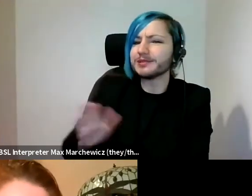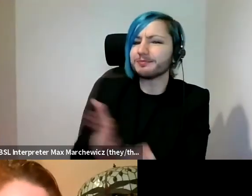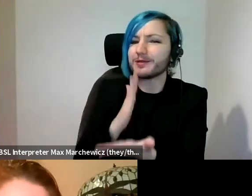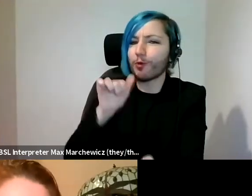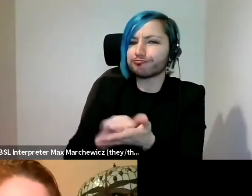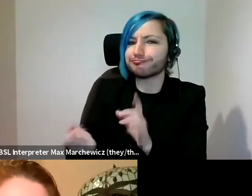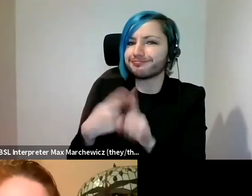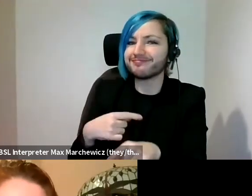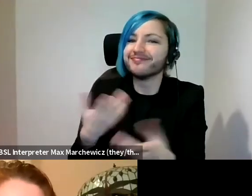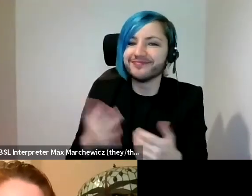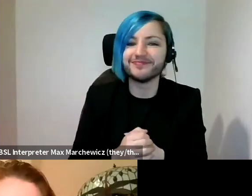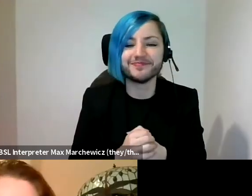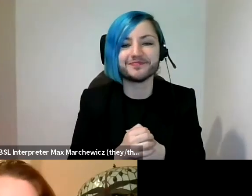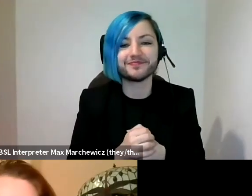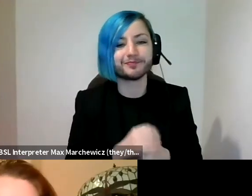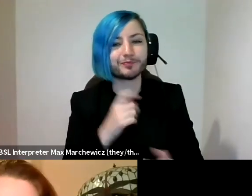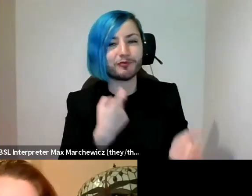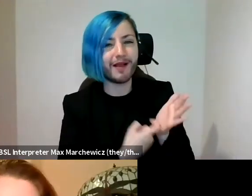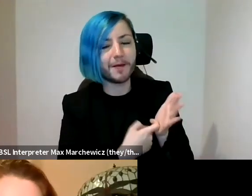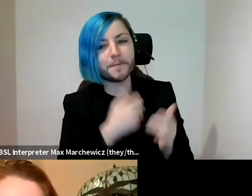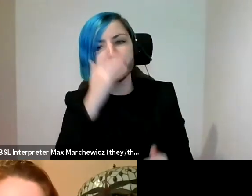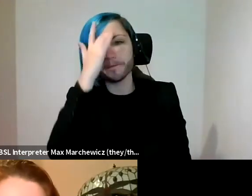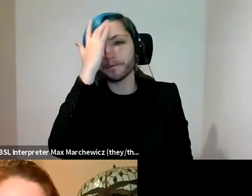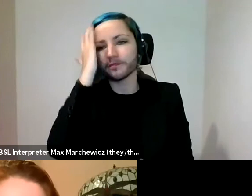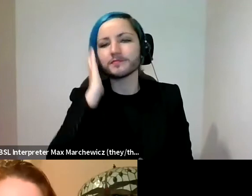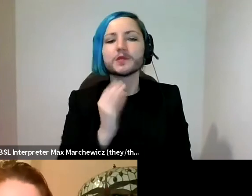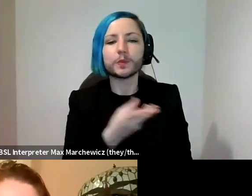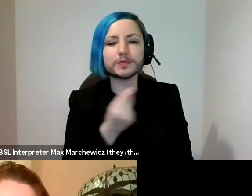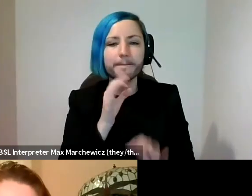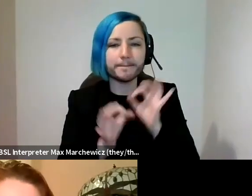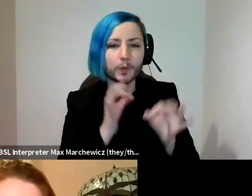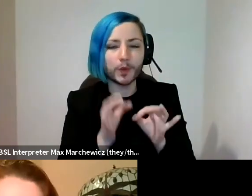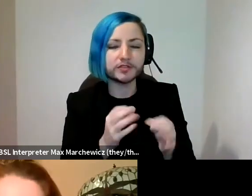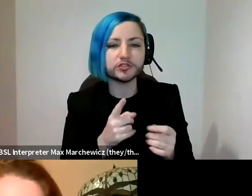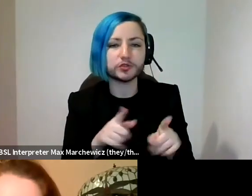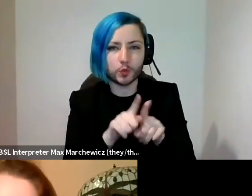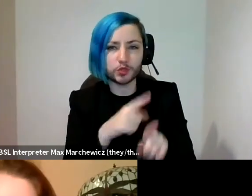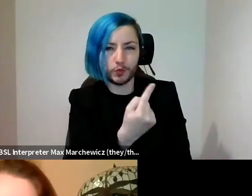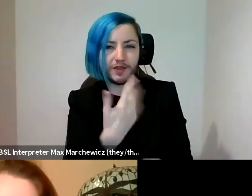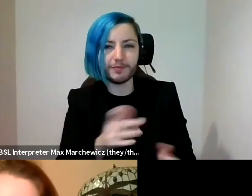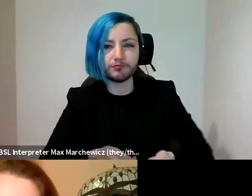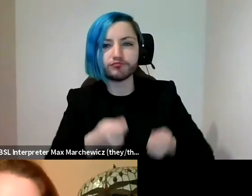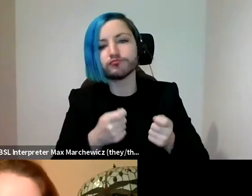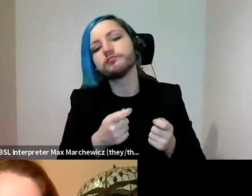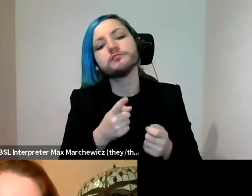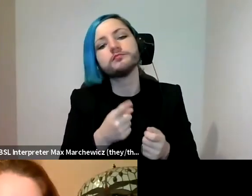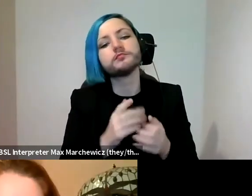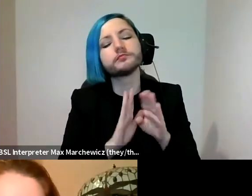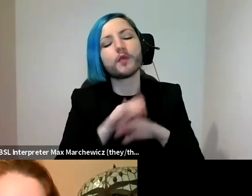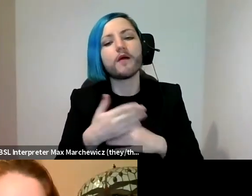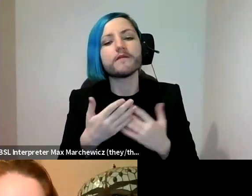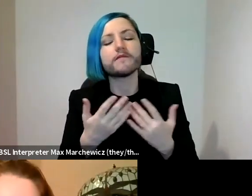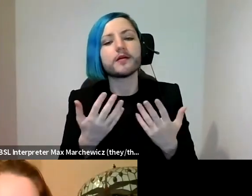you. So couple of questions, and also you mentioned it yourself about